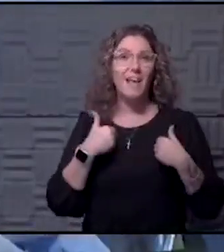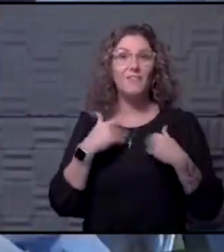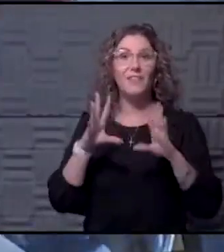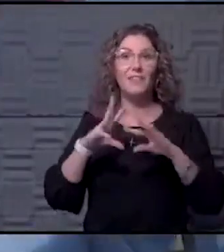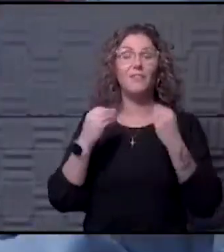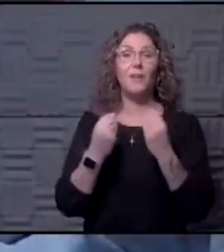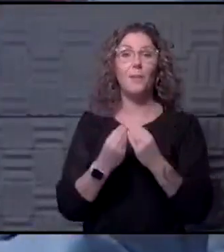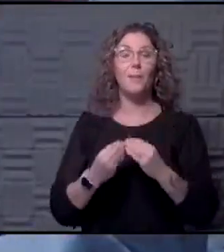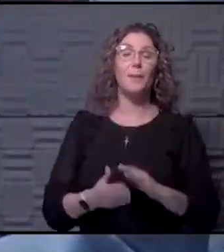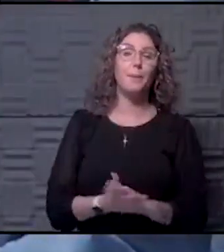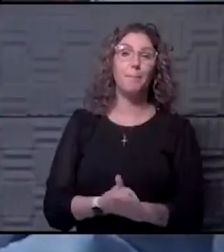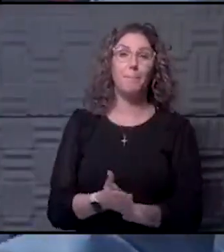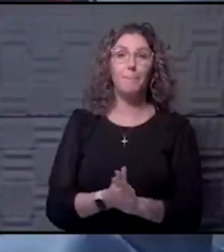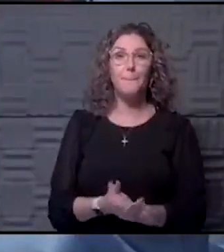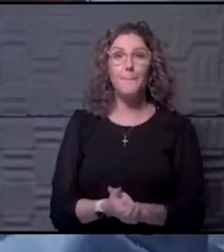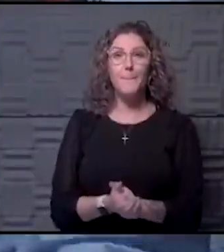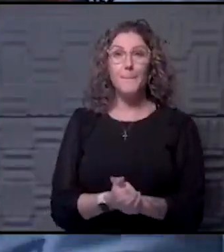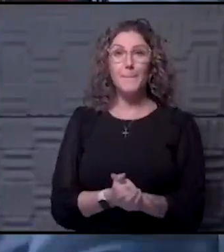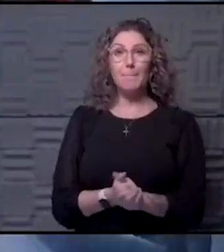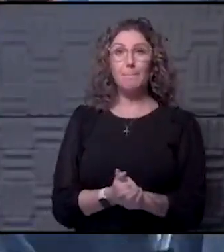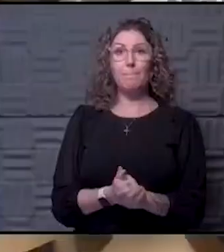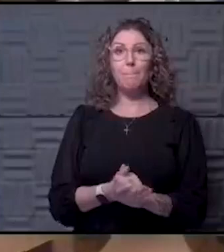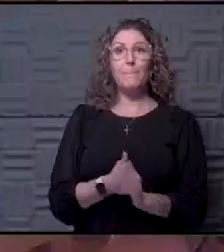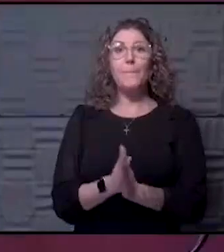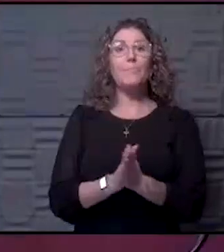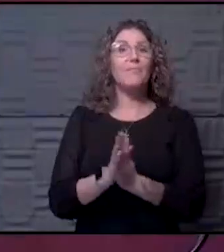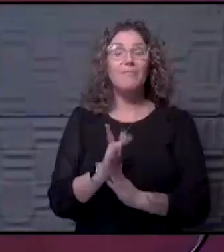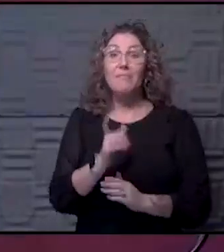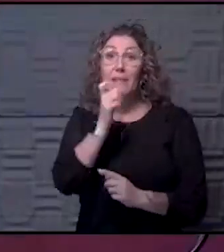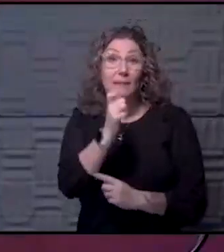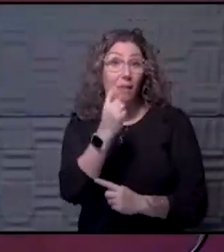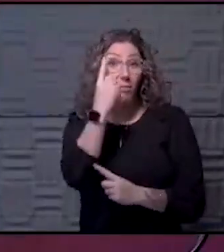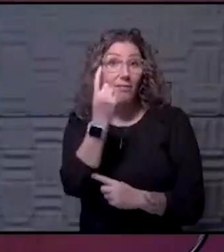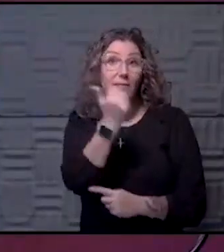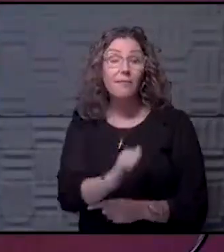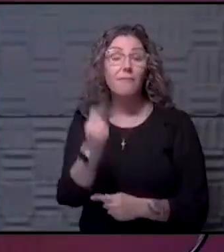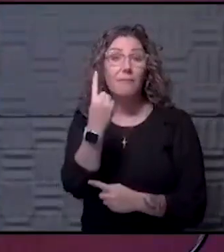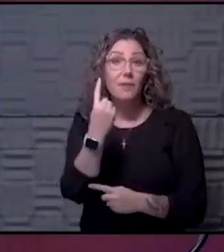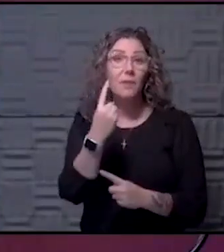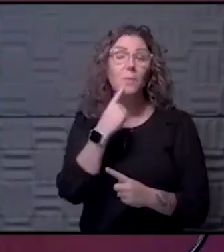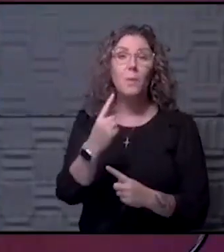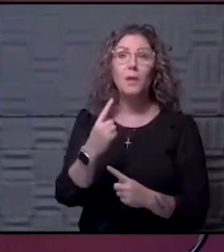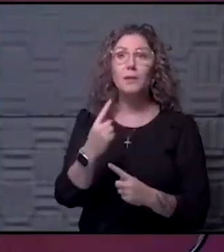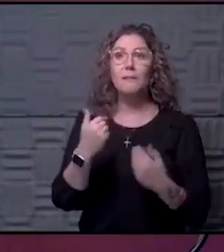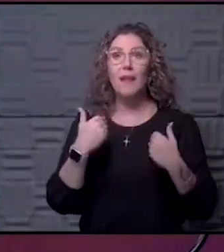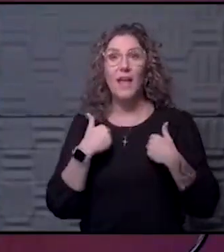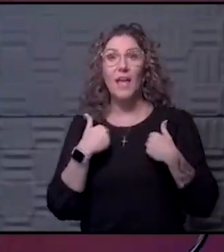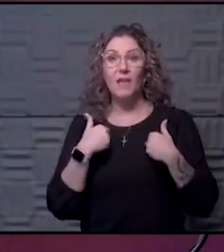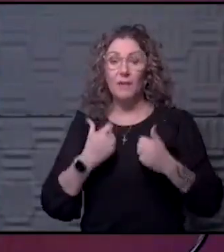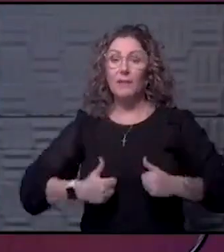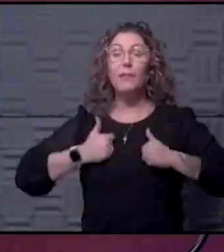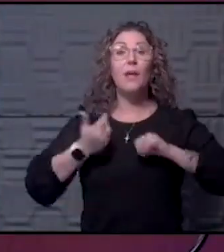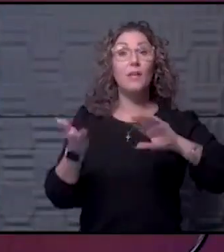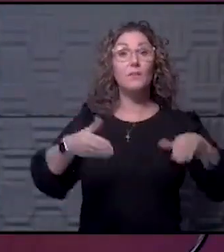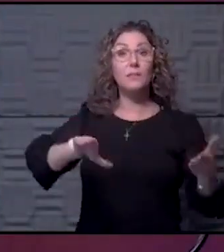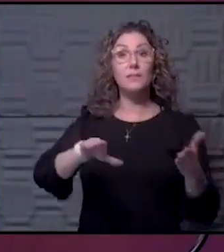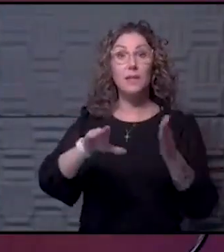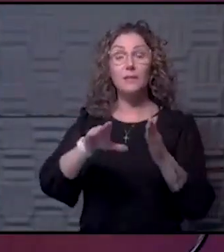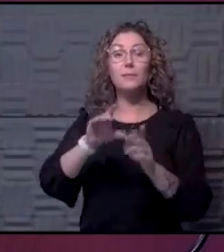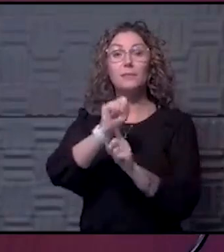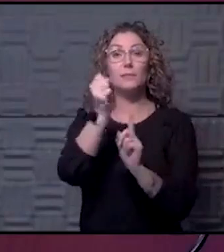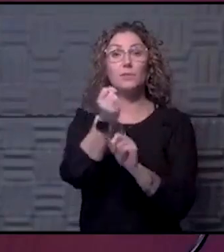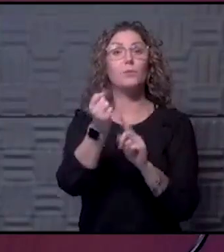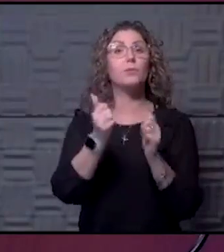And I don't think that any of us ever thought that we were going to be having literal life and death conversations with